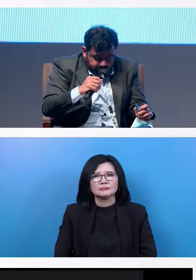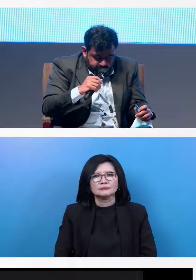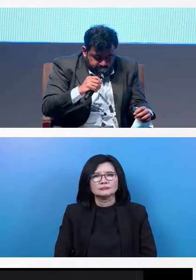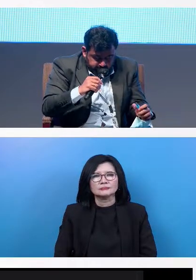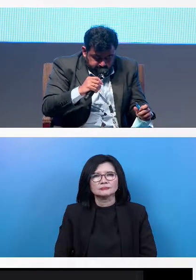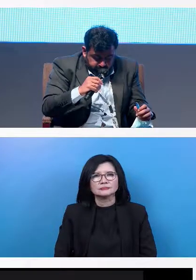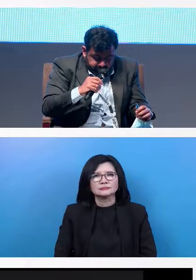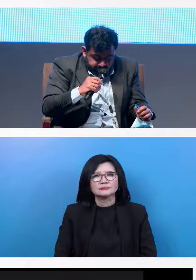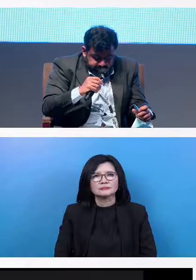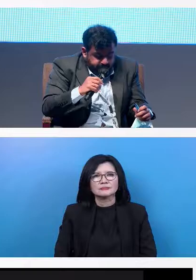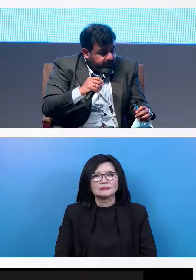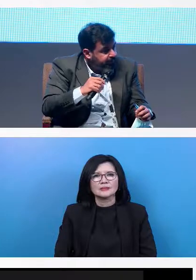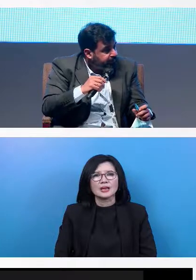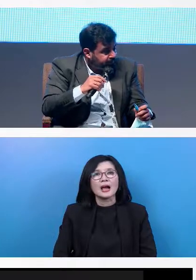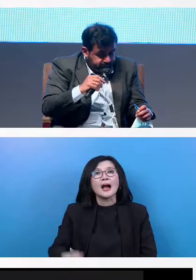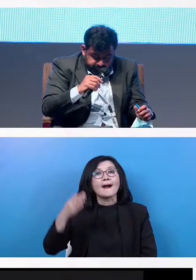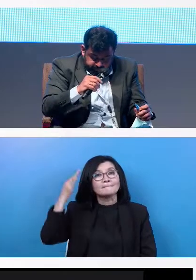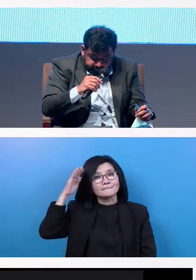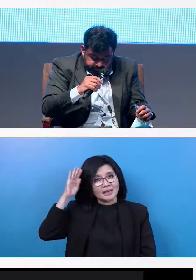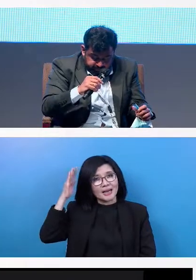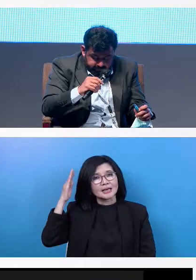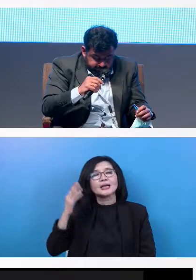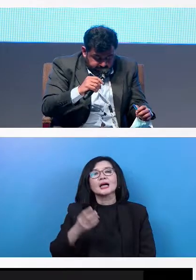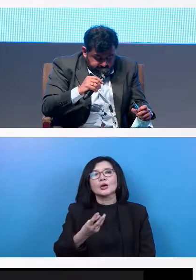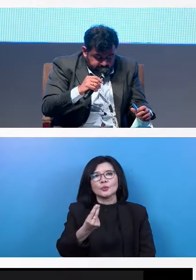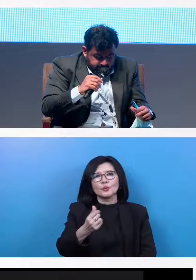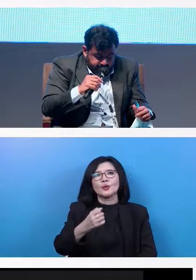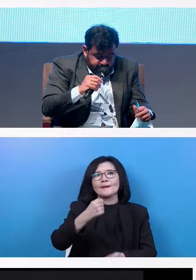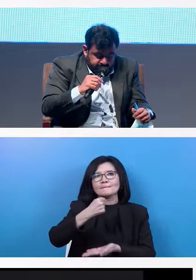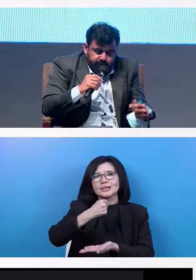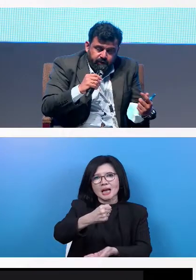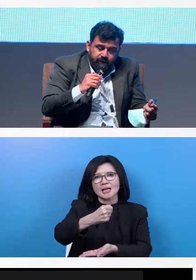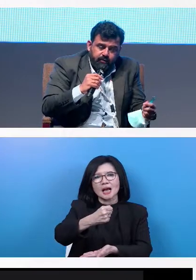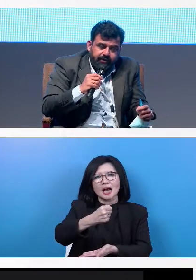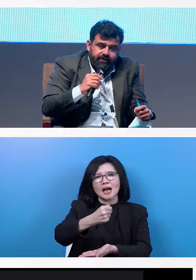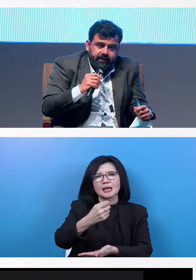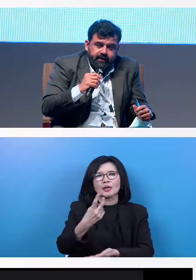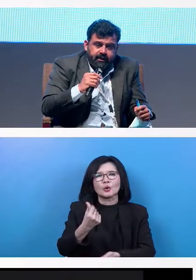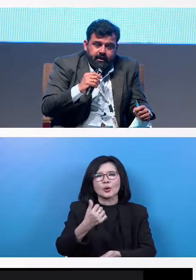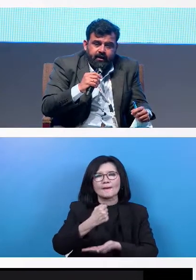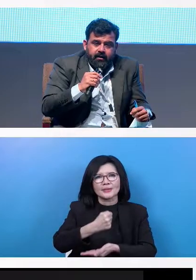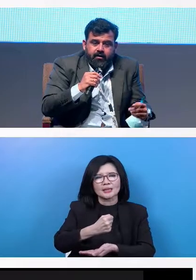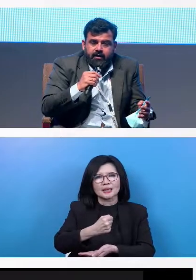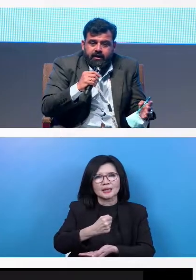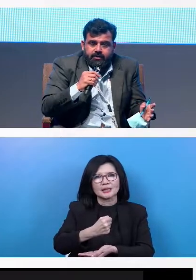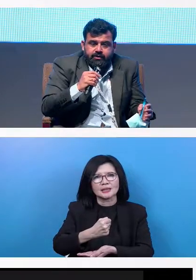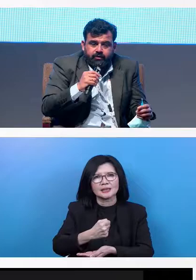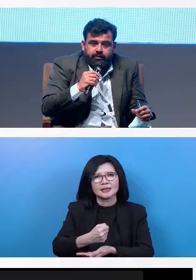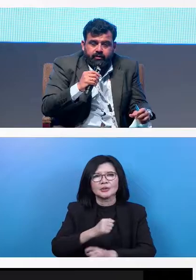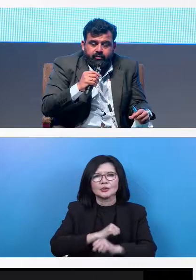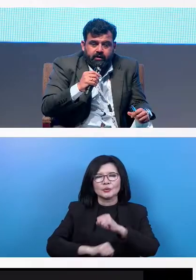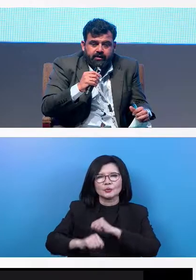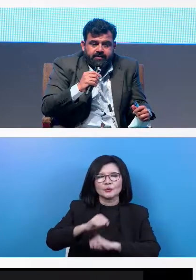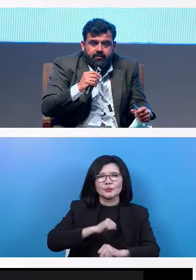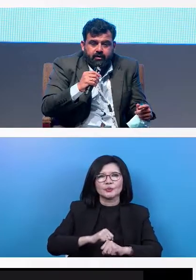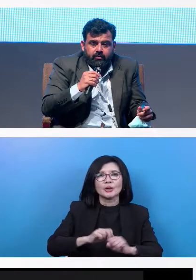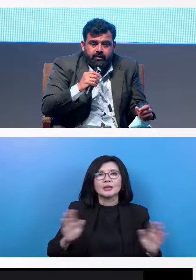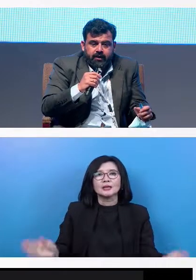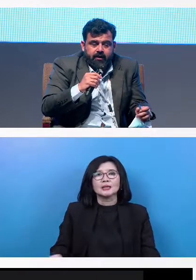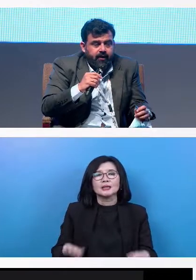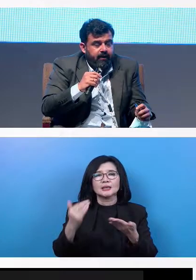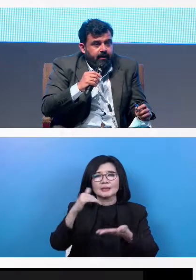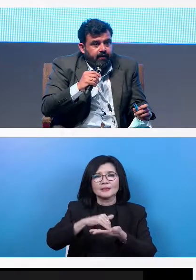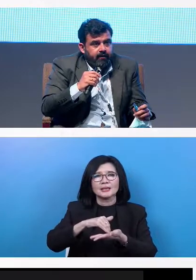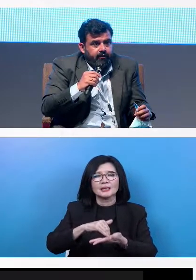You know, the issue of financing recovery of infrastructure. Now, Sean, you mentioned in the initial opening remarks